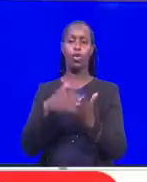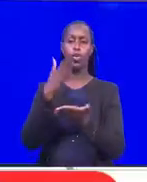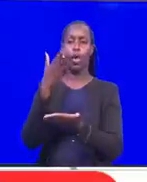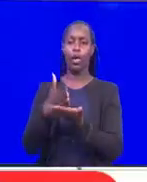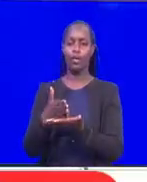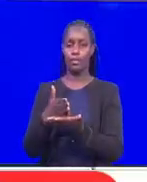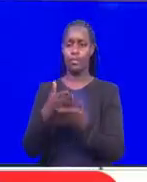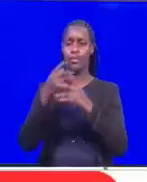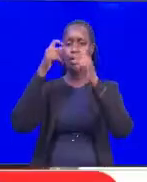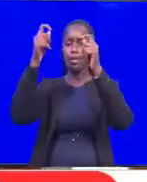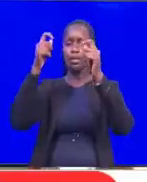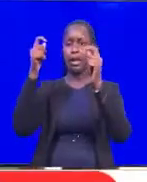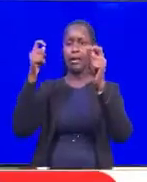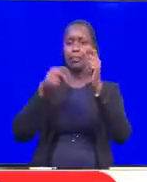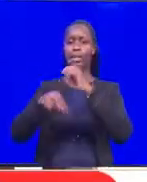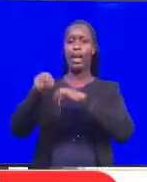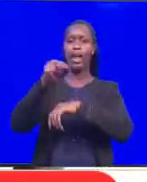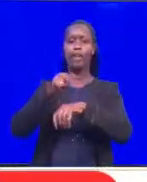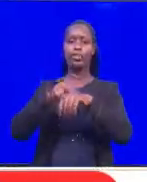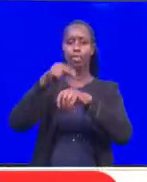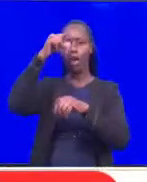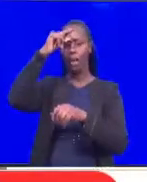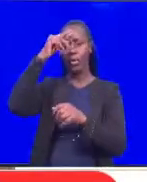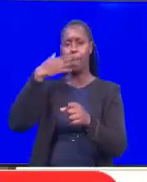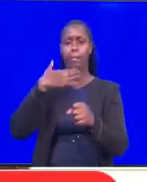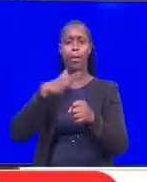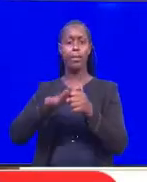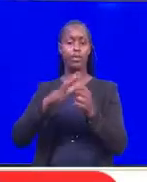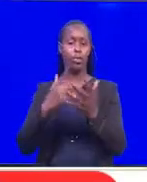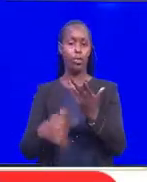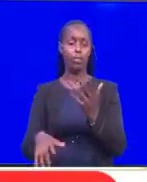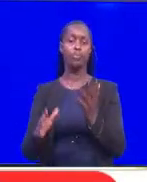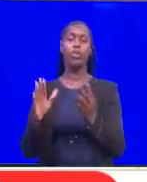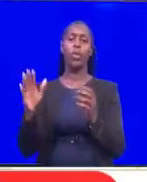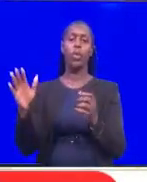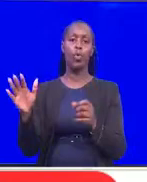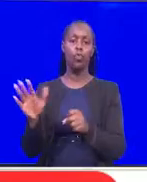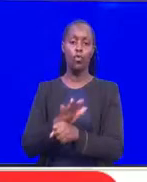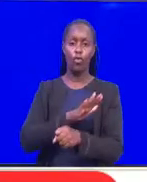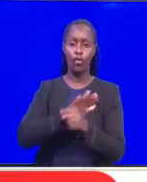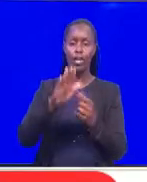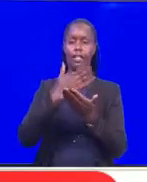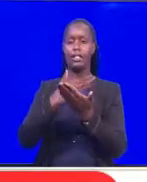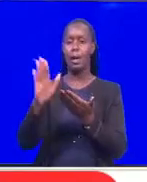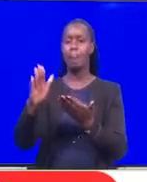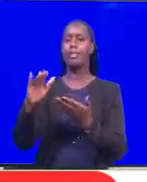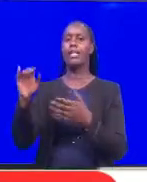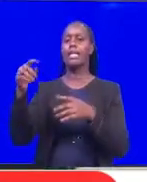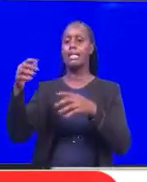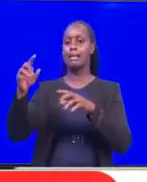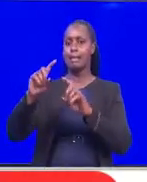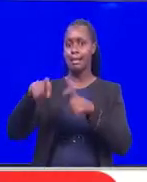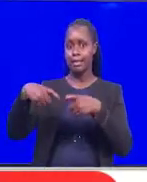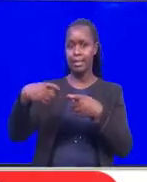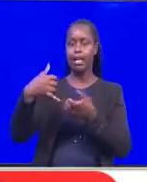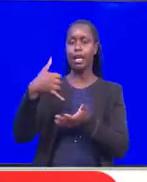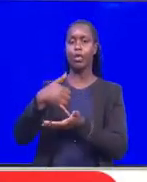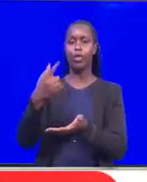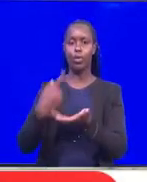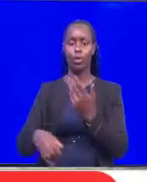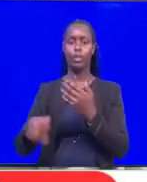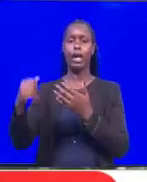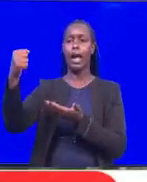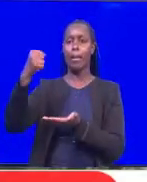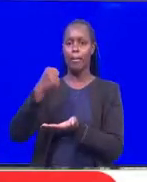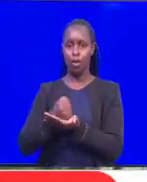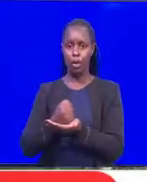the national government has promised to meet part of the doctors' demands, including the hiring of intern doctors, with the doctors'